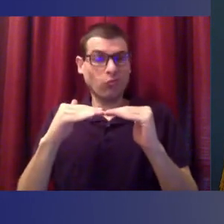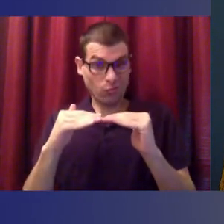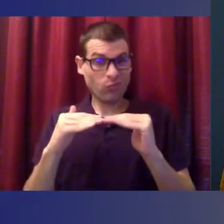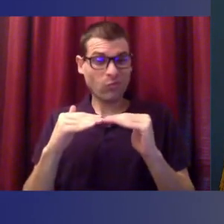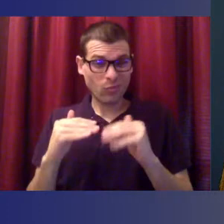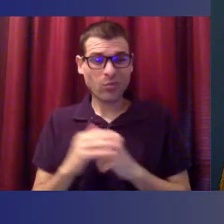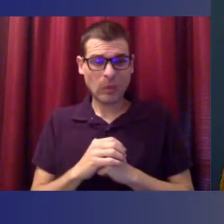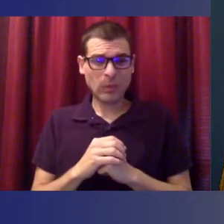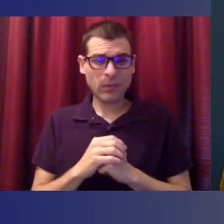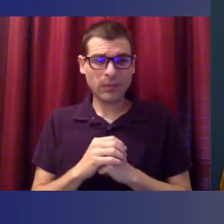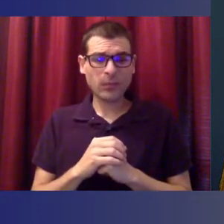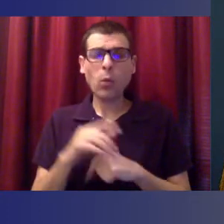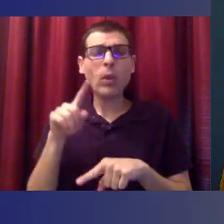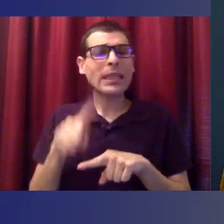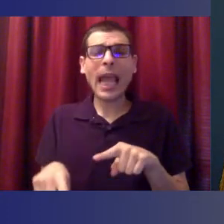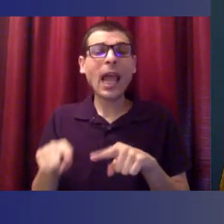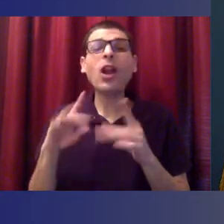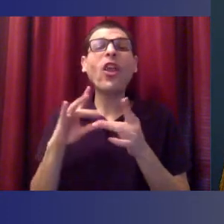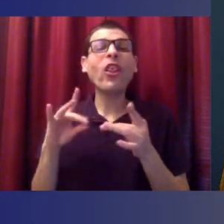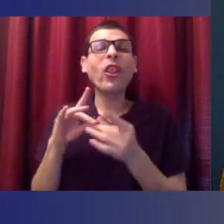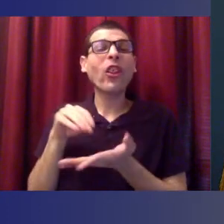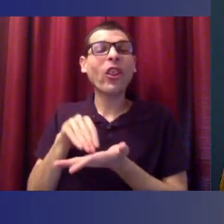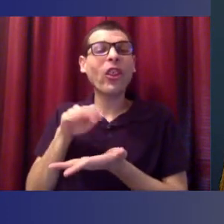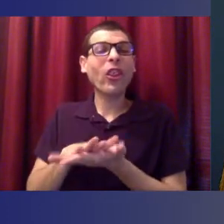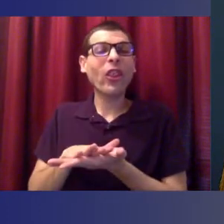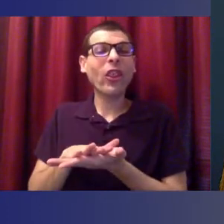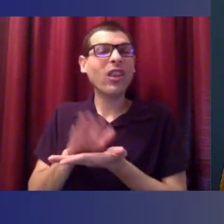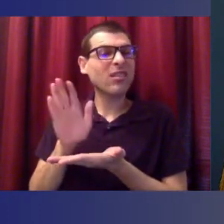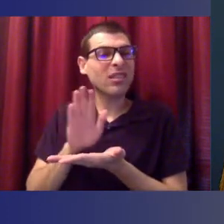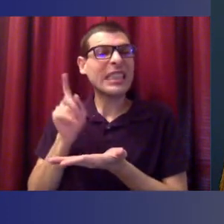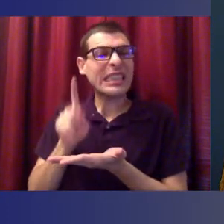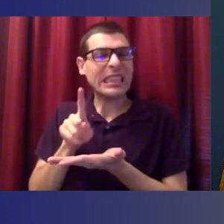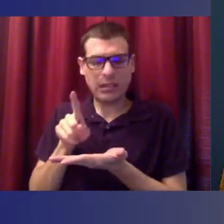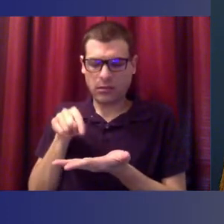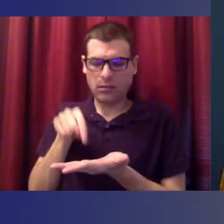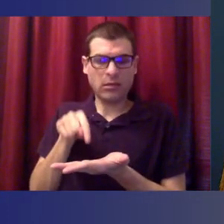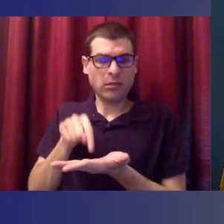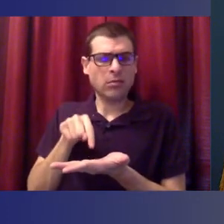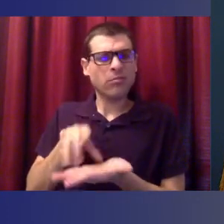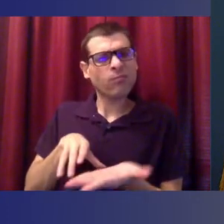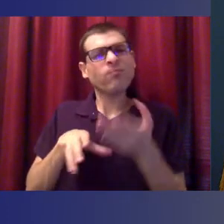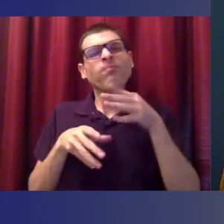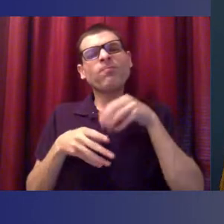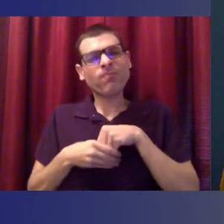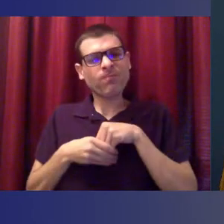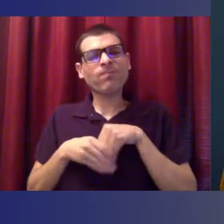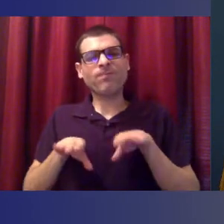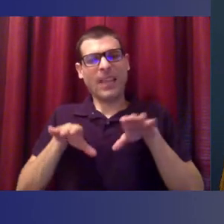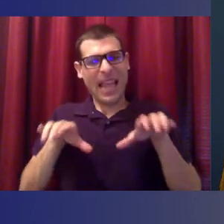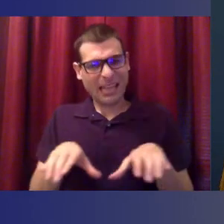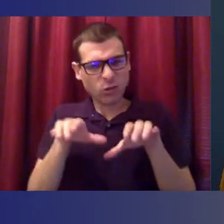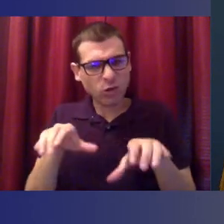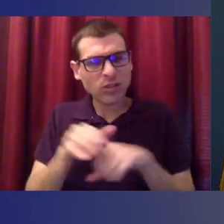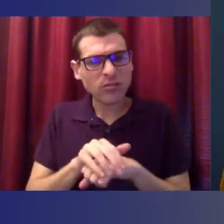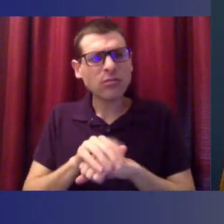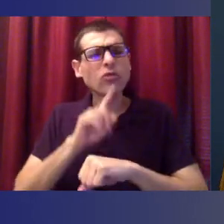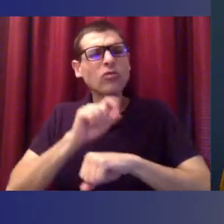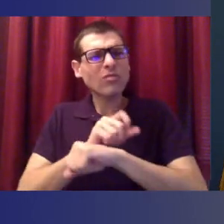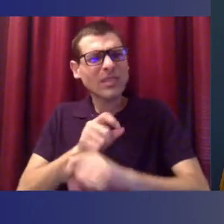But our values can't just live on paper. What we invest in must meaningfully improve the lives of our community